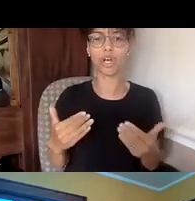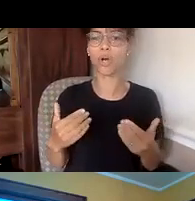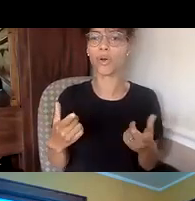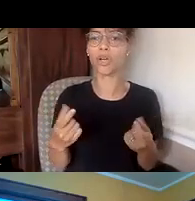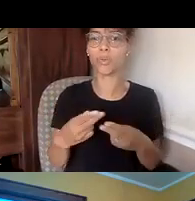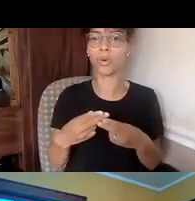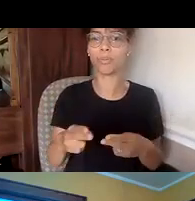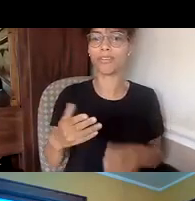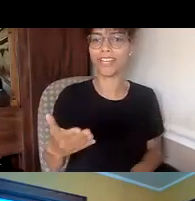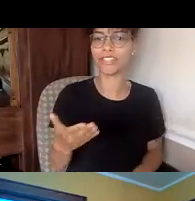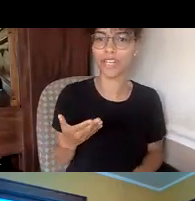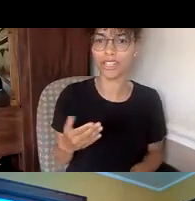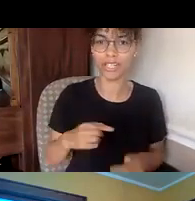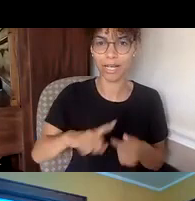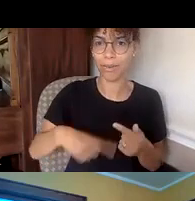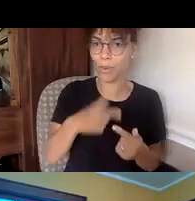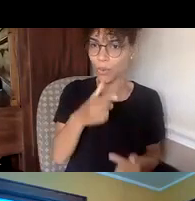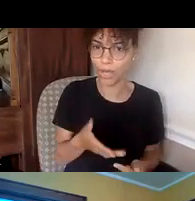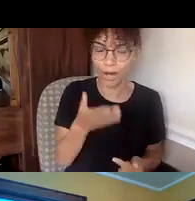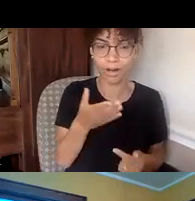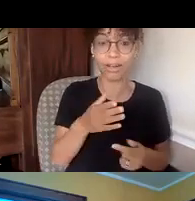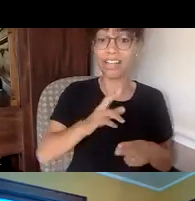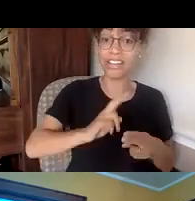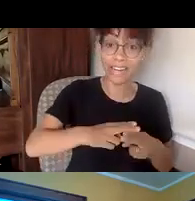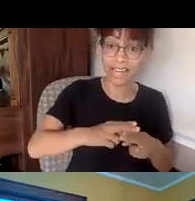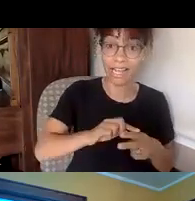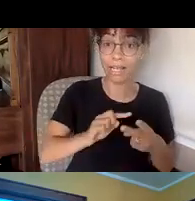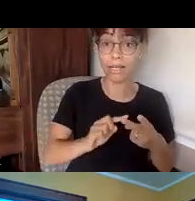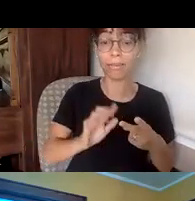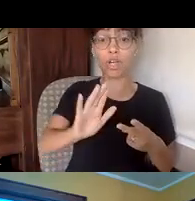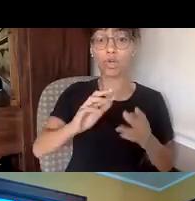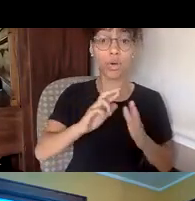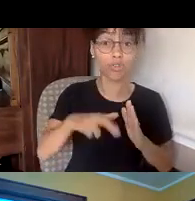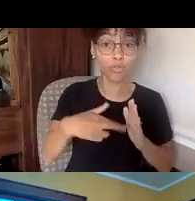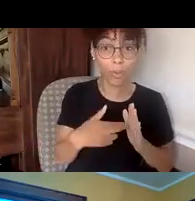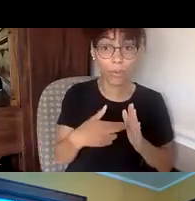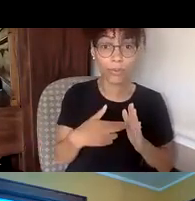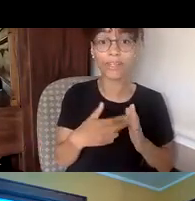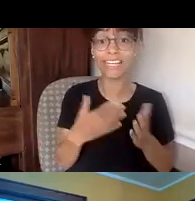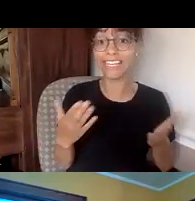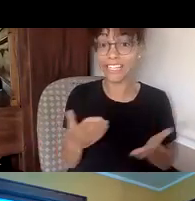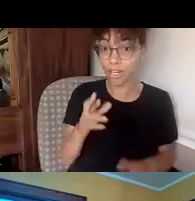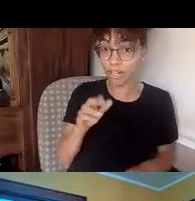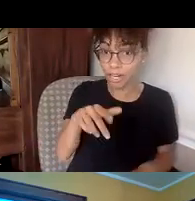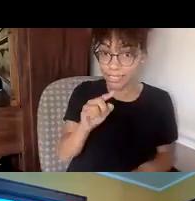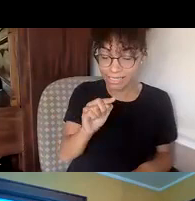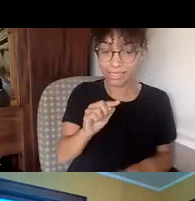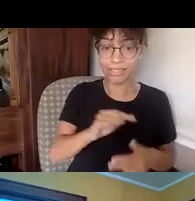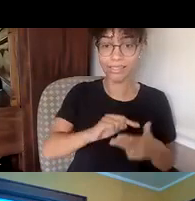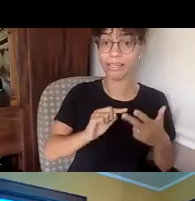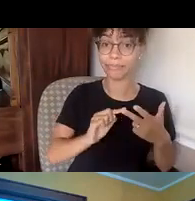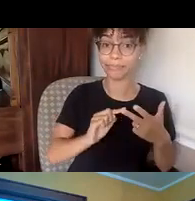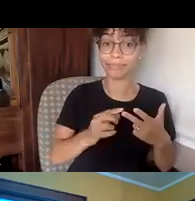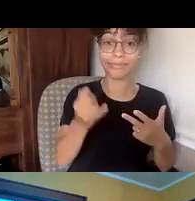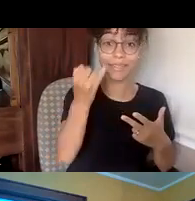jump into the question. So your name, what's your role at RIT, if